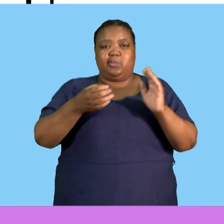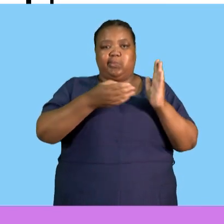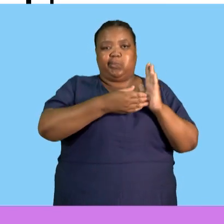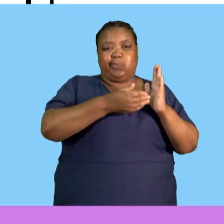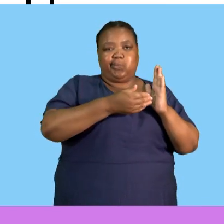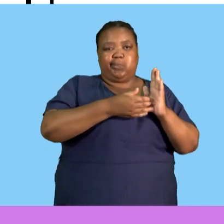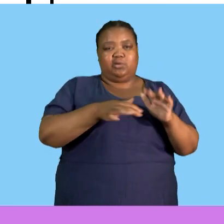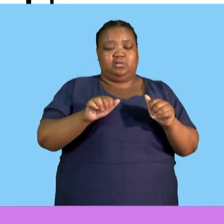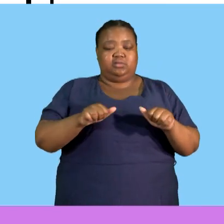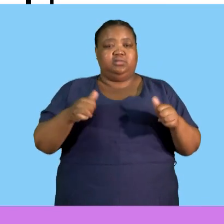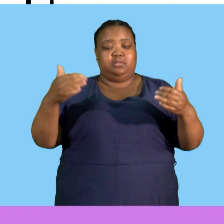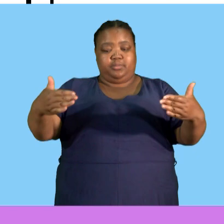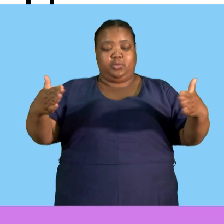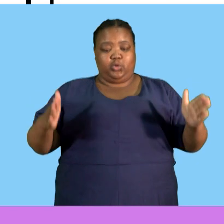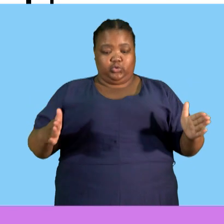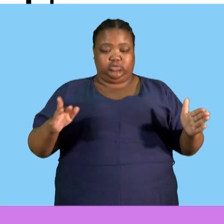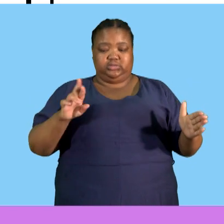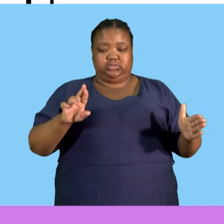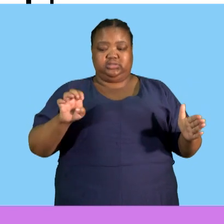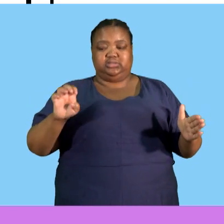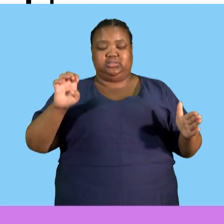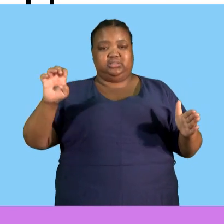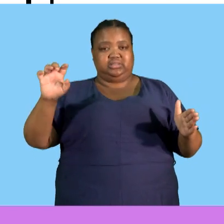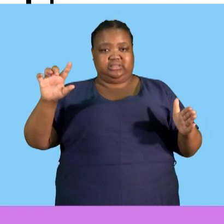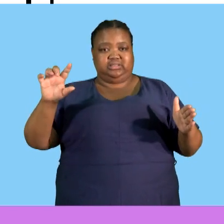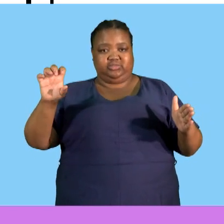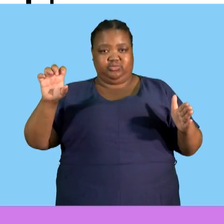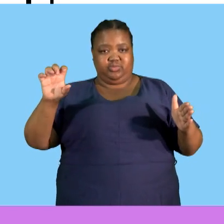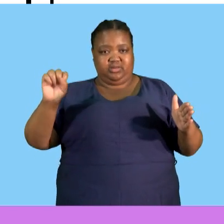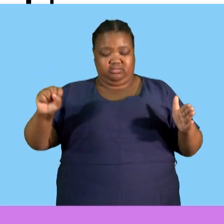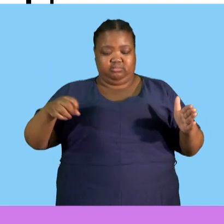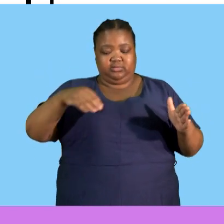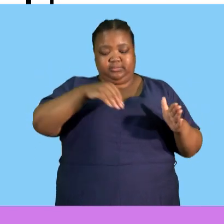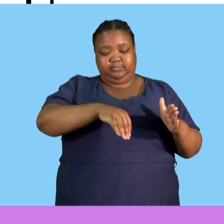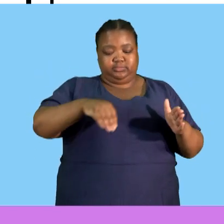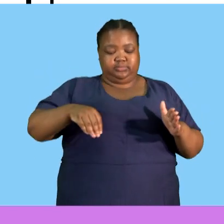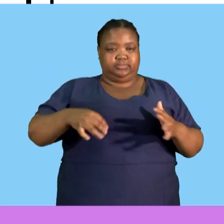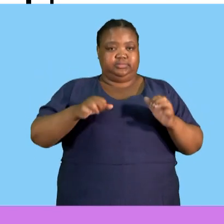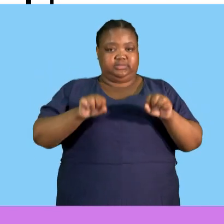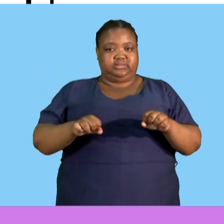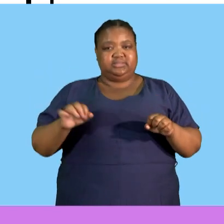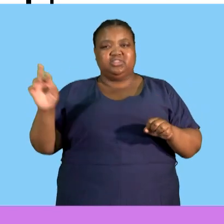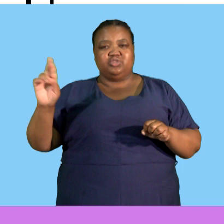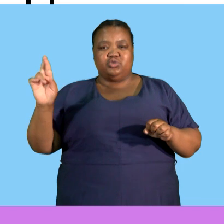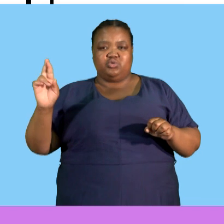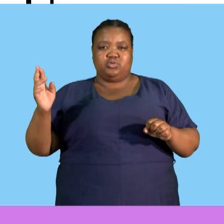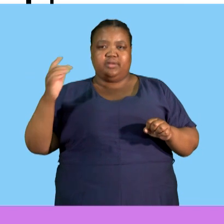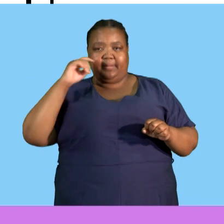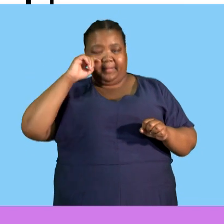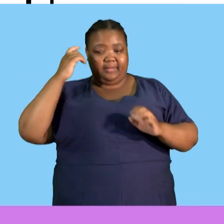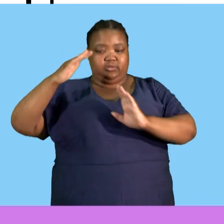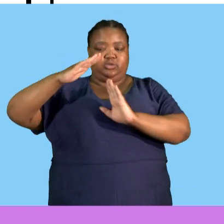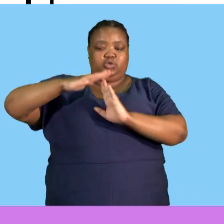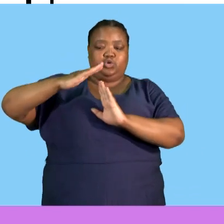here. Then there's a box with reels of thread, okay, picture of that. And then when we look on our right-hand